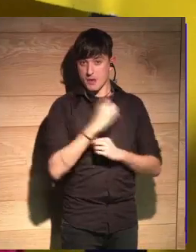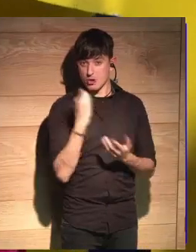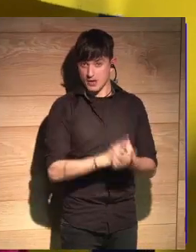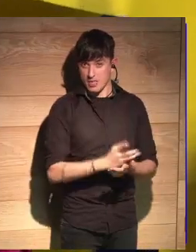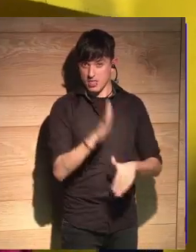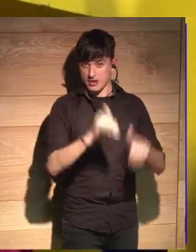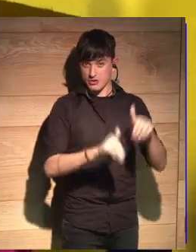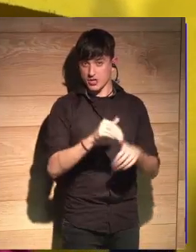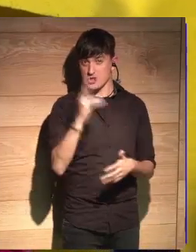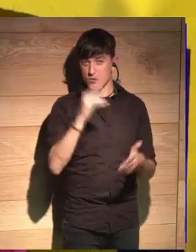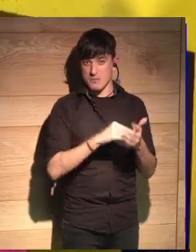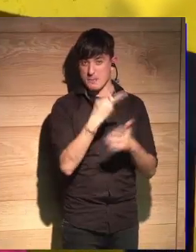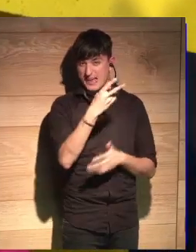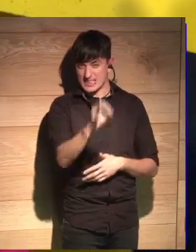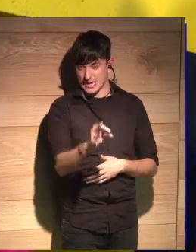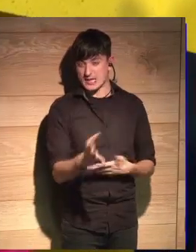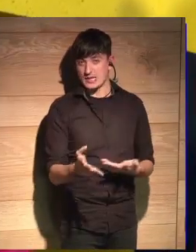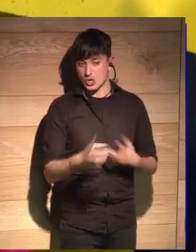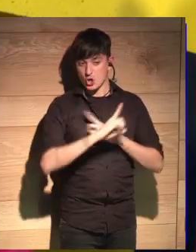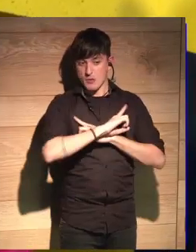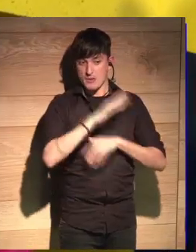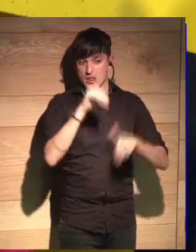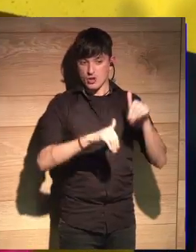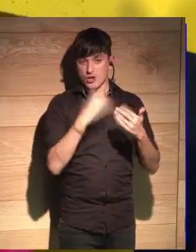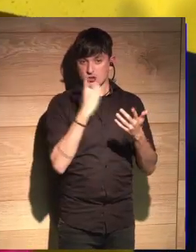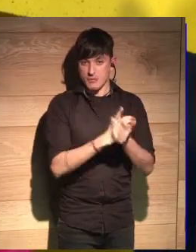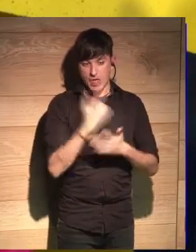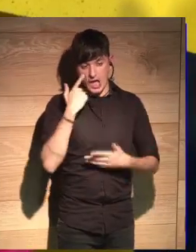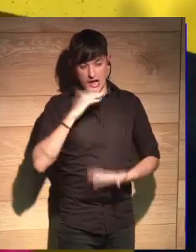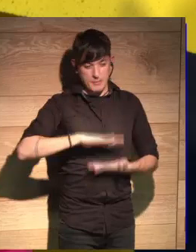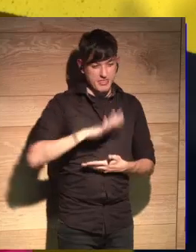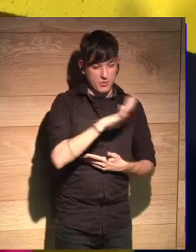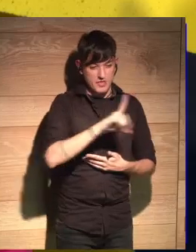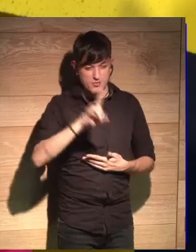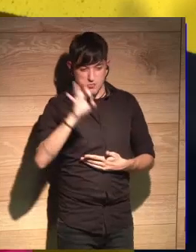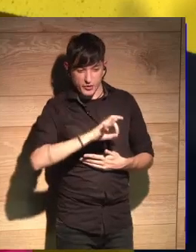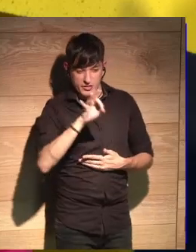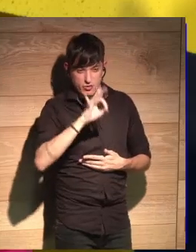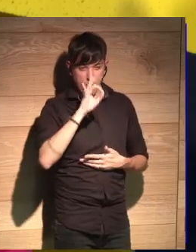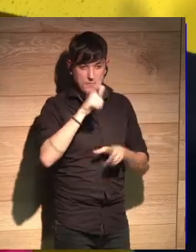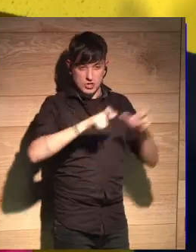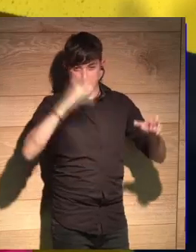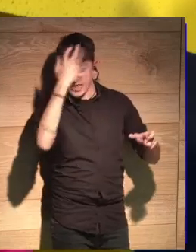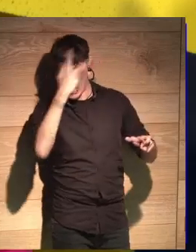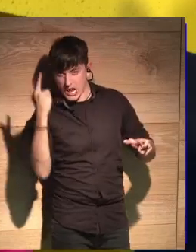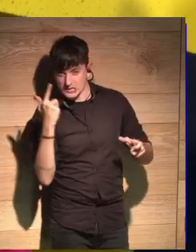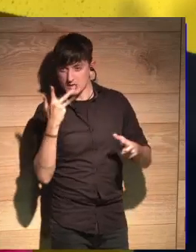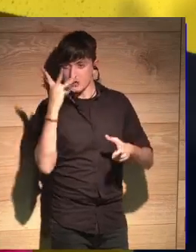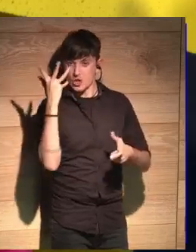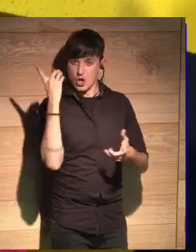2020, and we'll see whether 51% of Americans exercise bad judgment